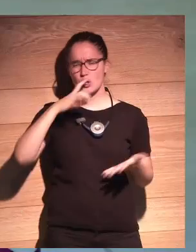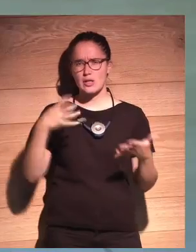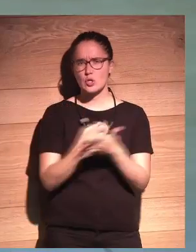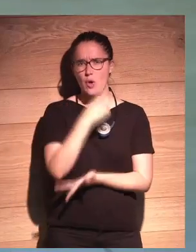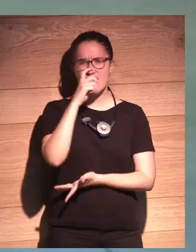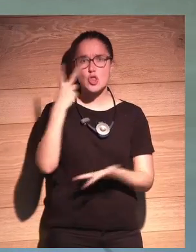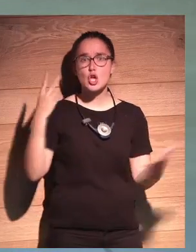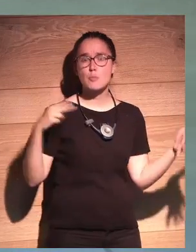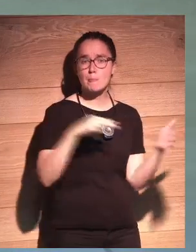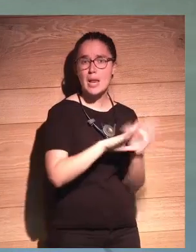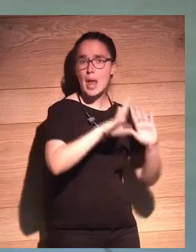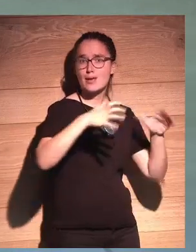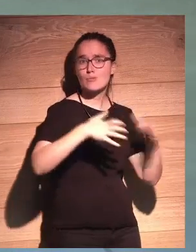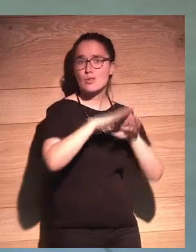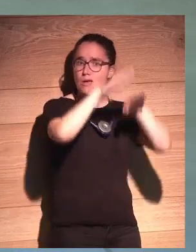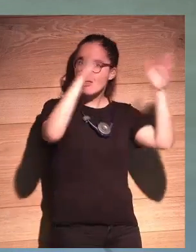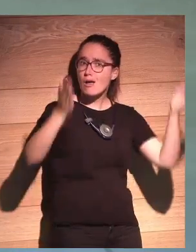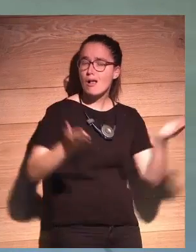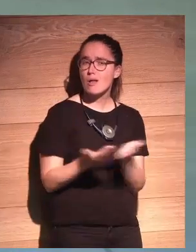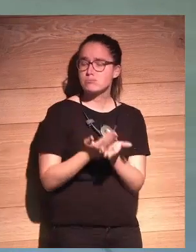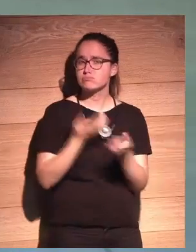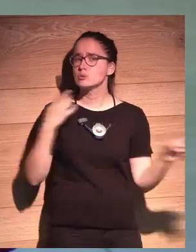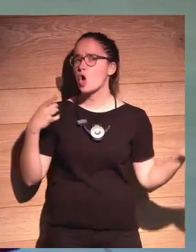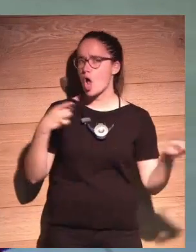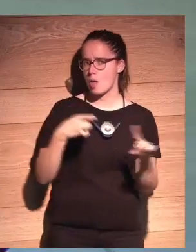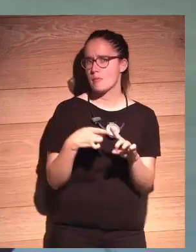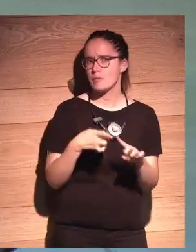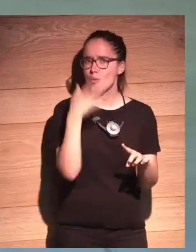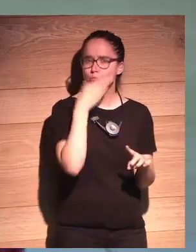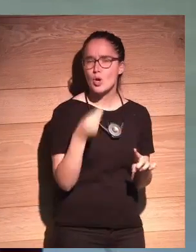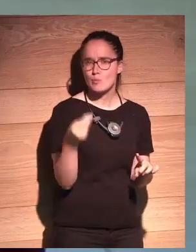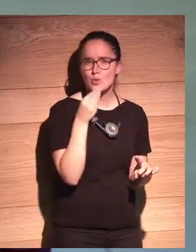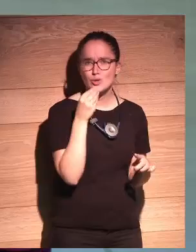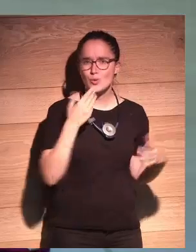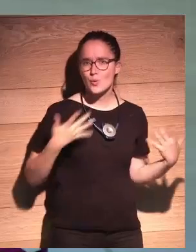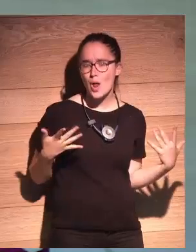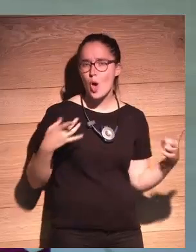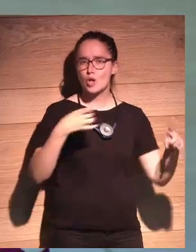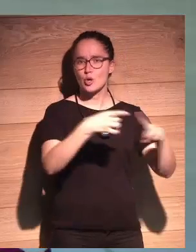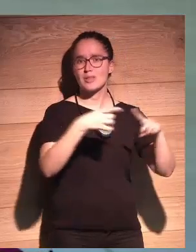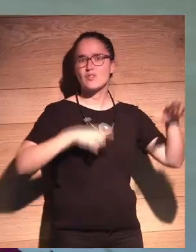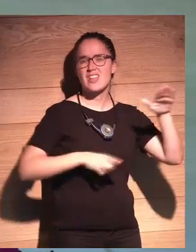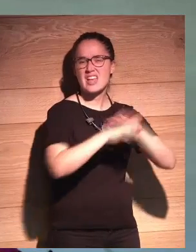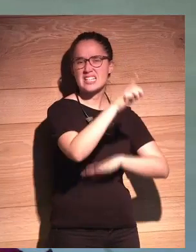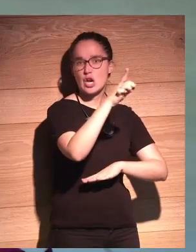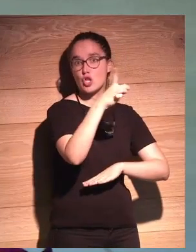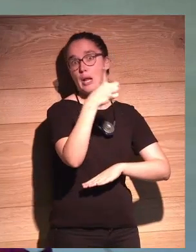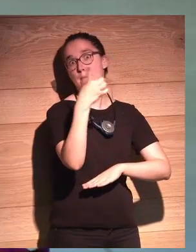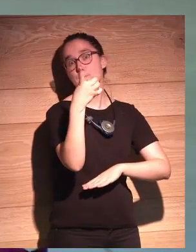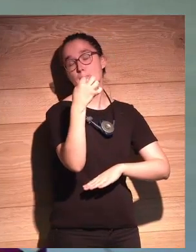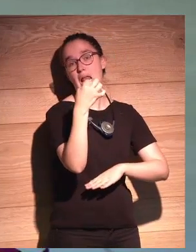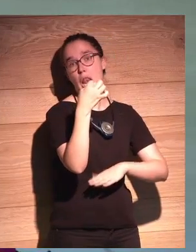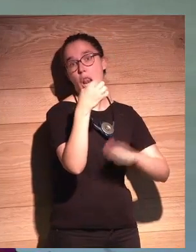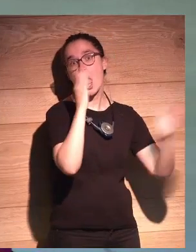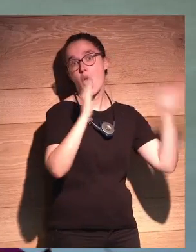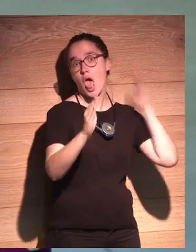tests, other essays of linking development and culture. You probably remember a few years